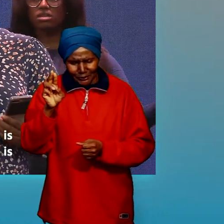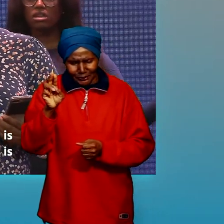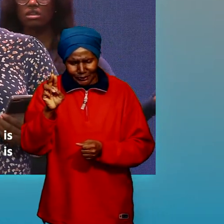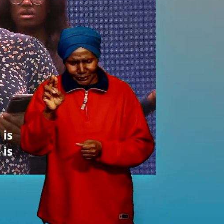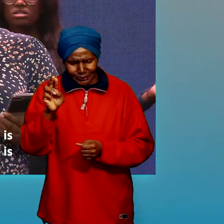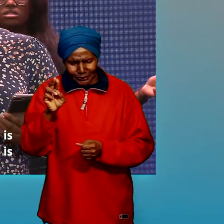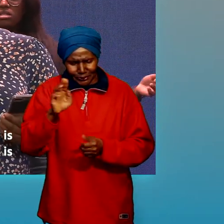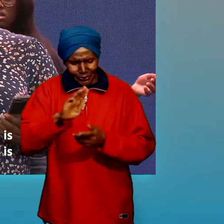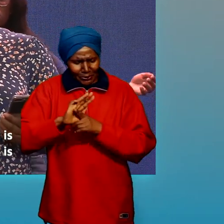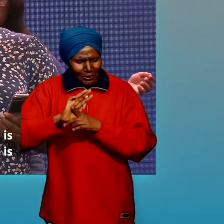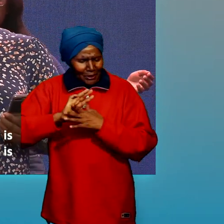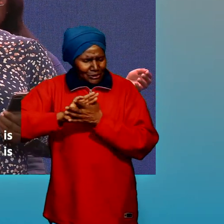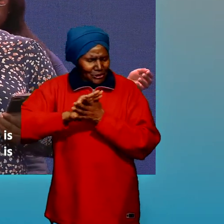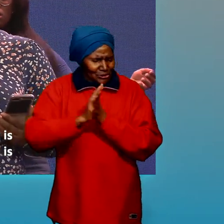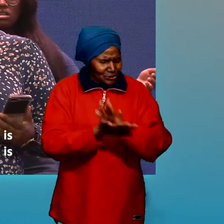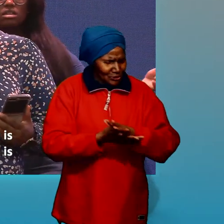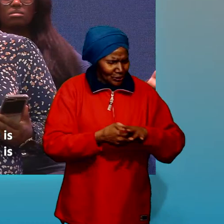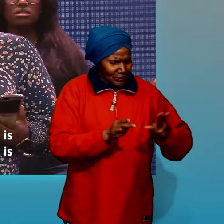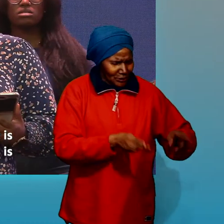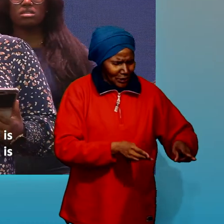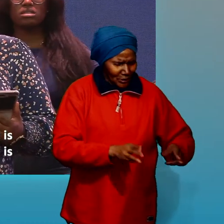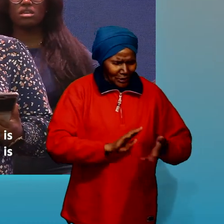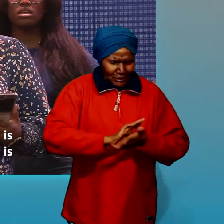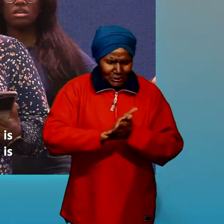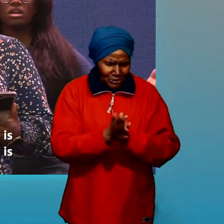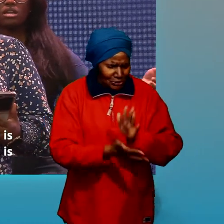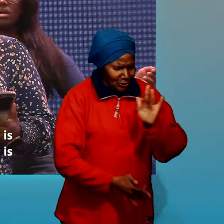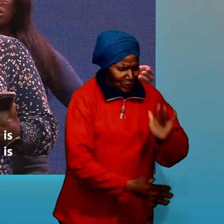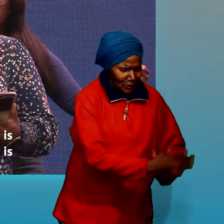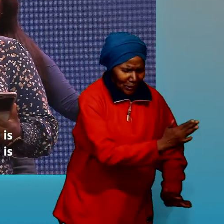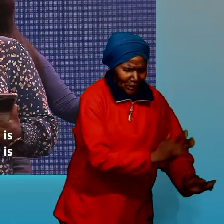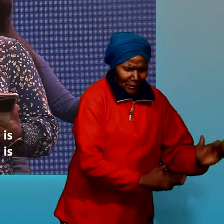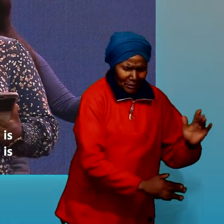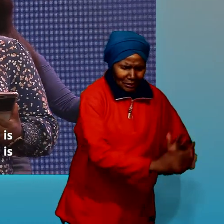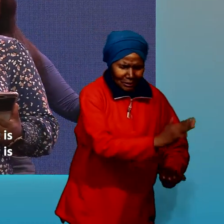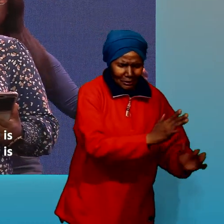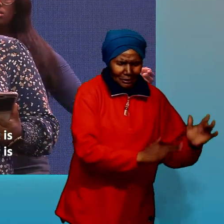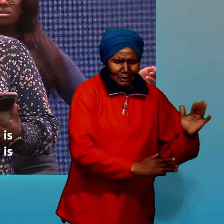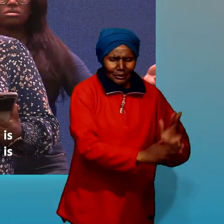Conquered death, conquered hell.